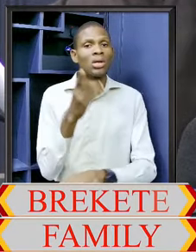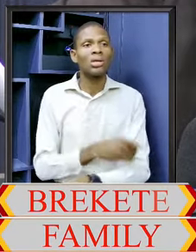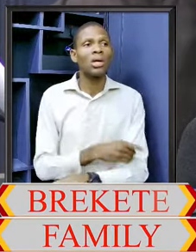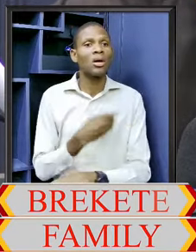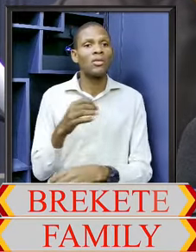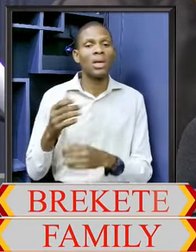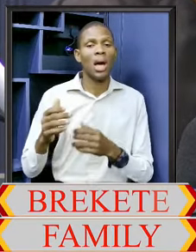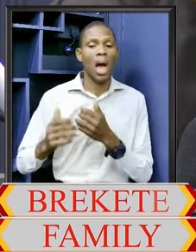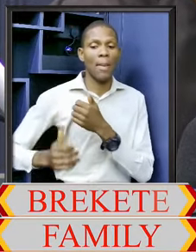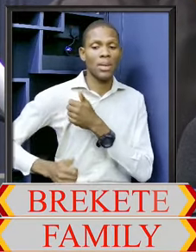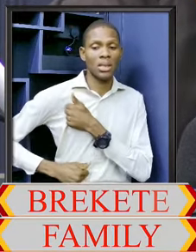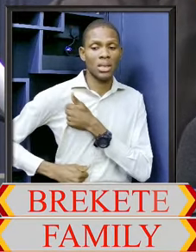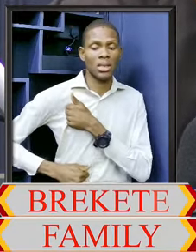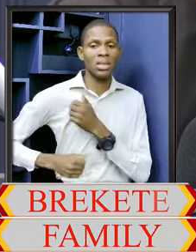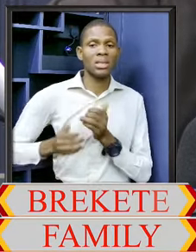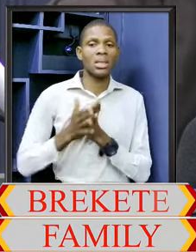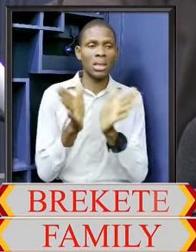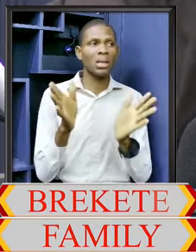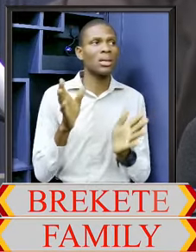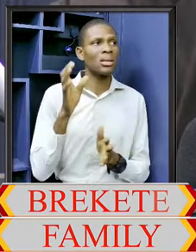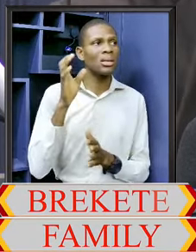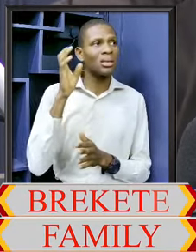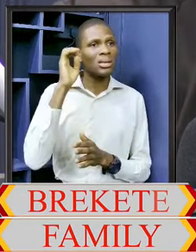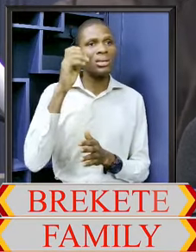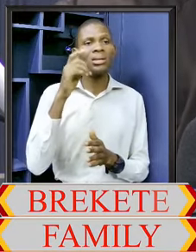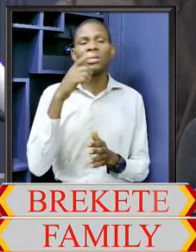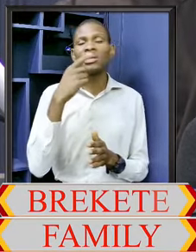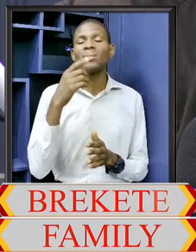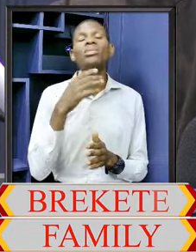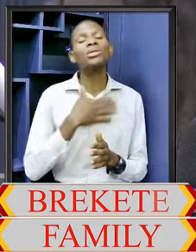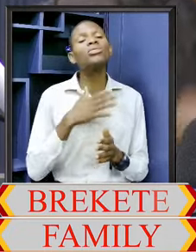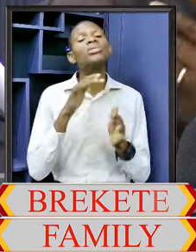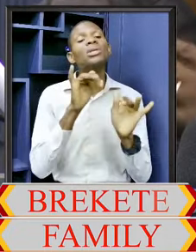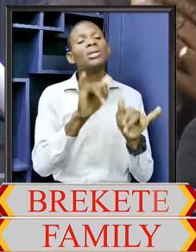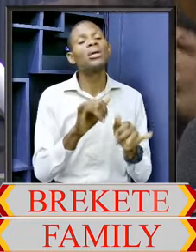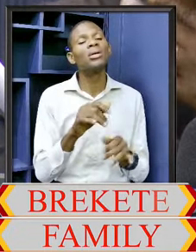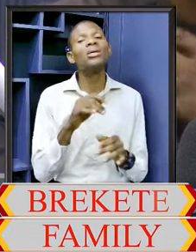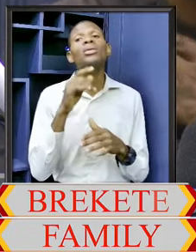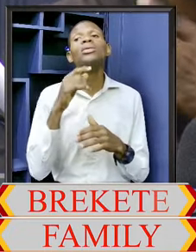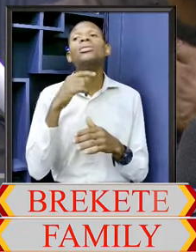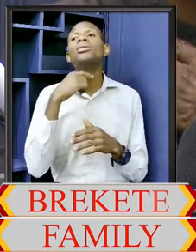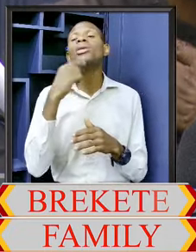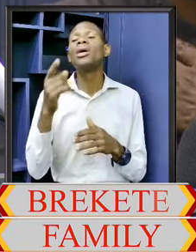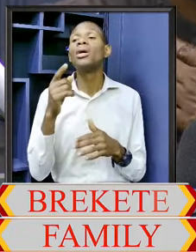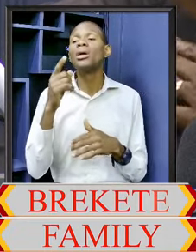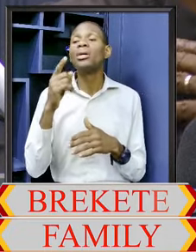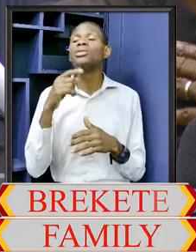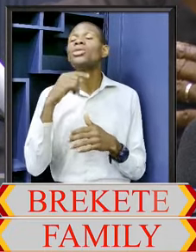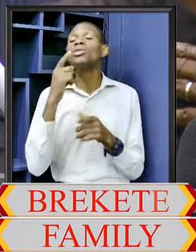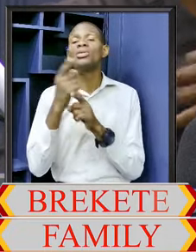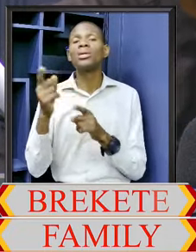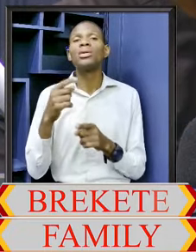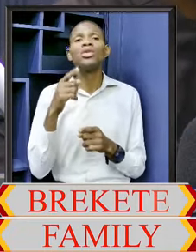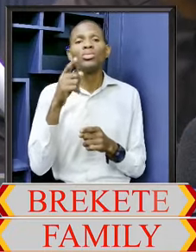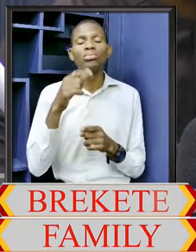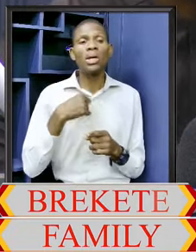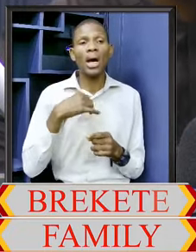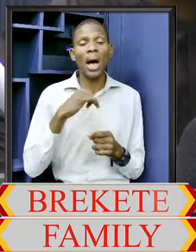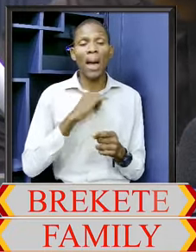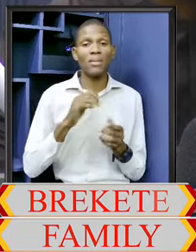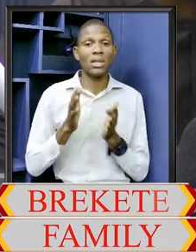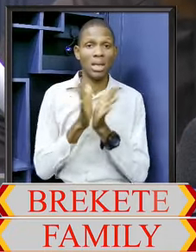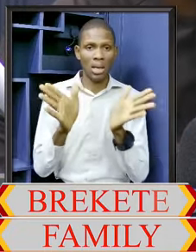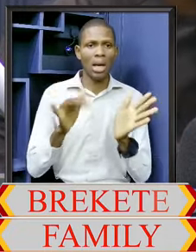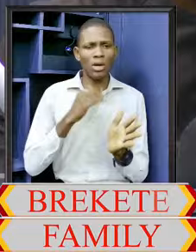of the army general. He said to them, stay here, say waiting he be. Me, I be general. I know what it means to say